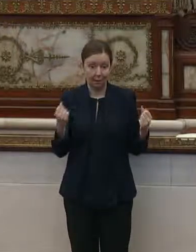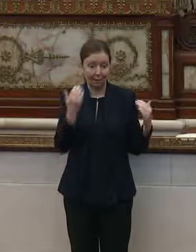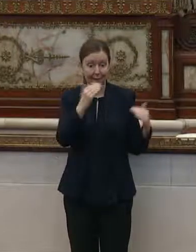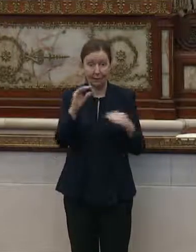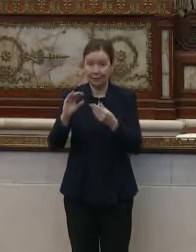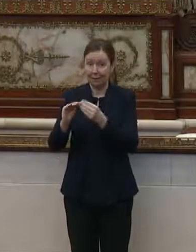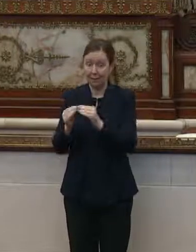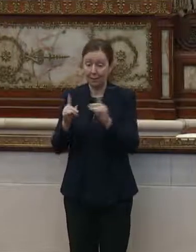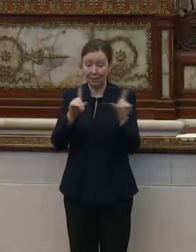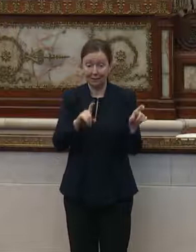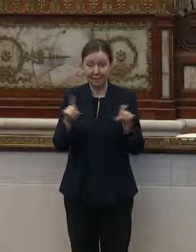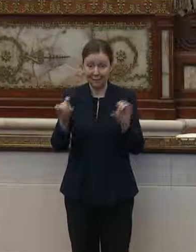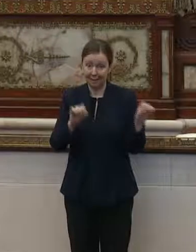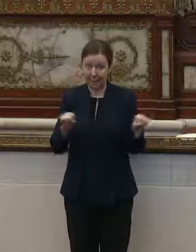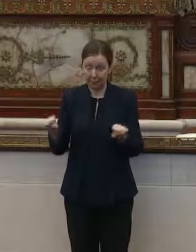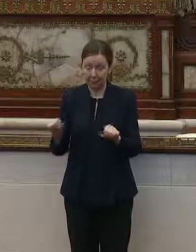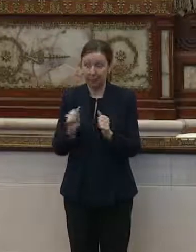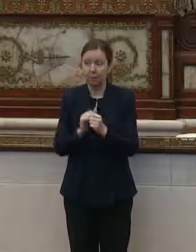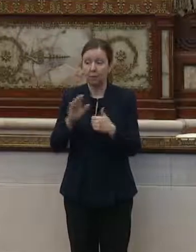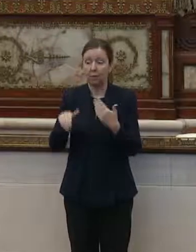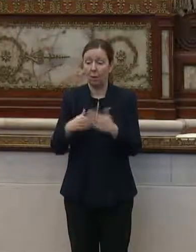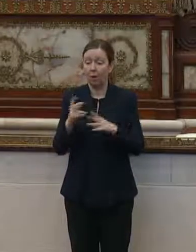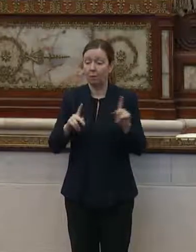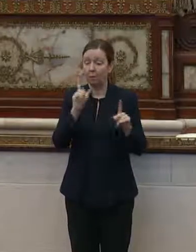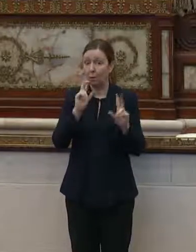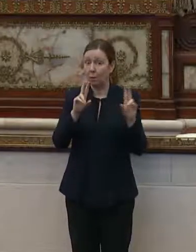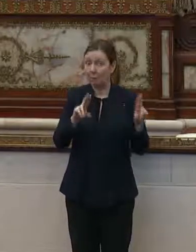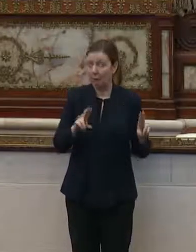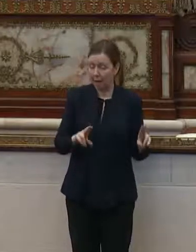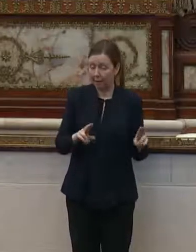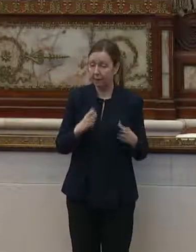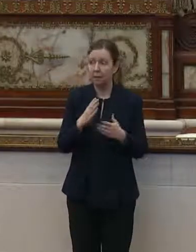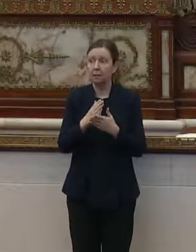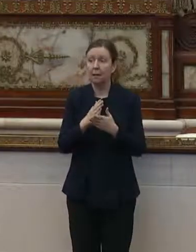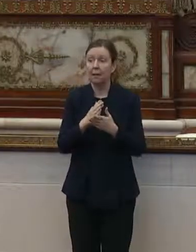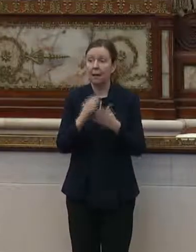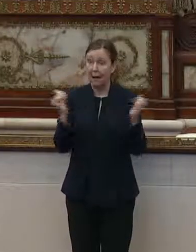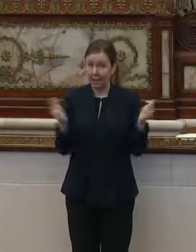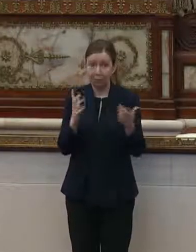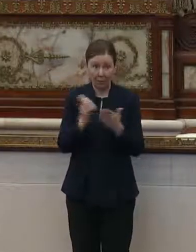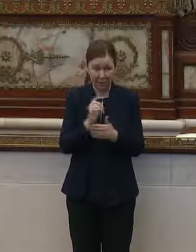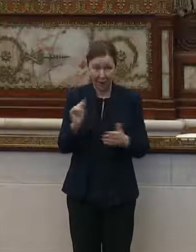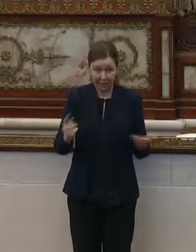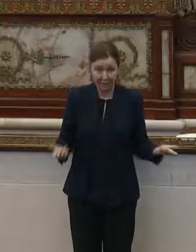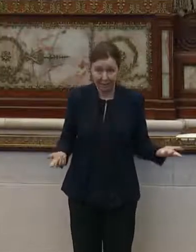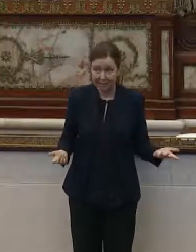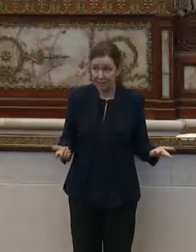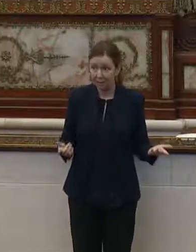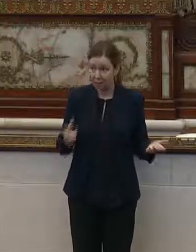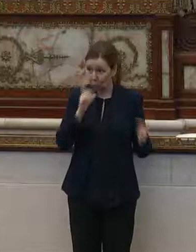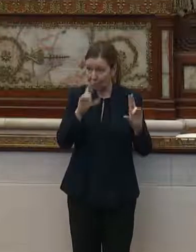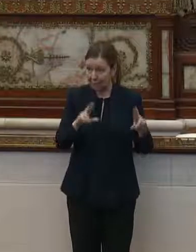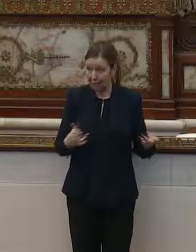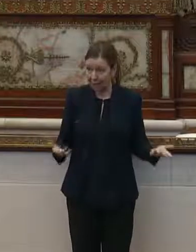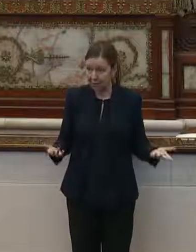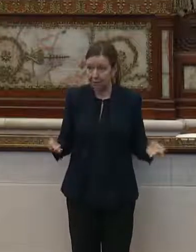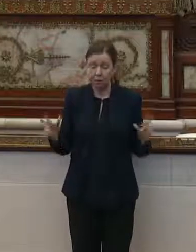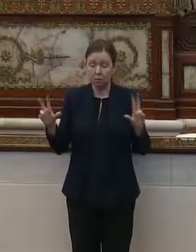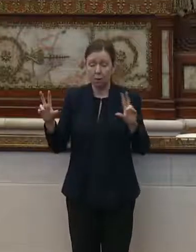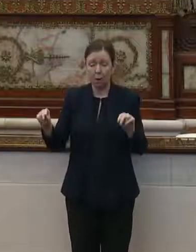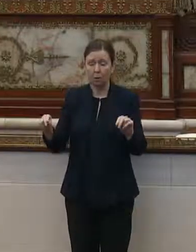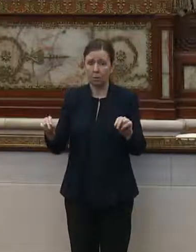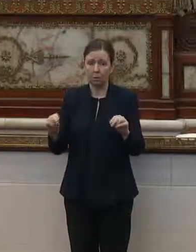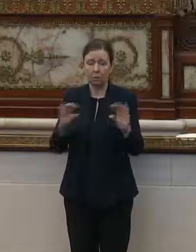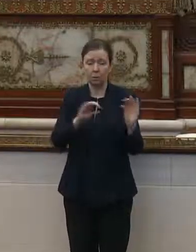of testing capability, with all of the folks that applied, everybody got it who applied? No, there